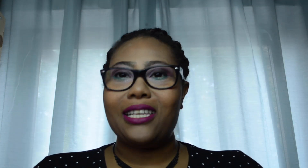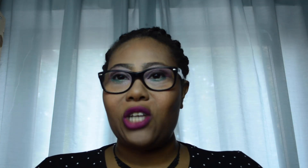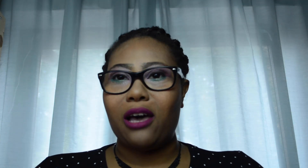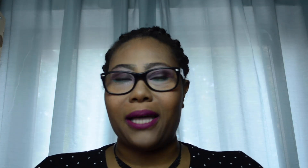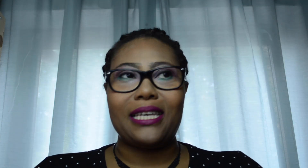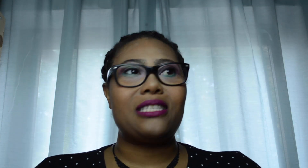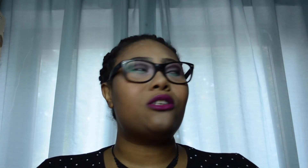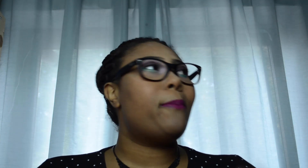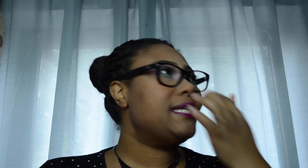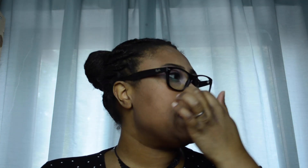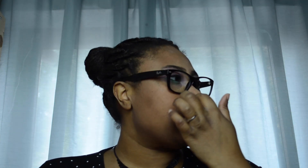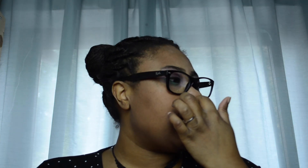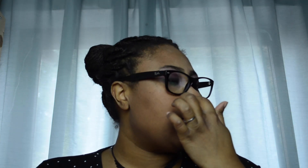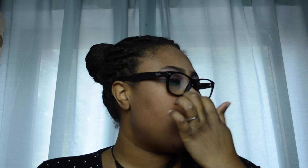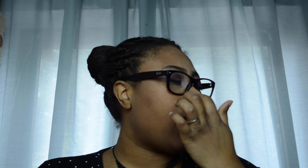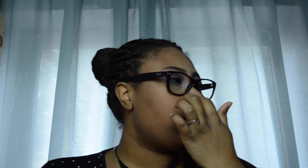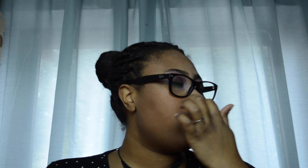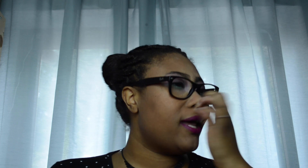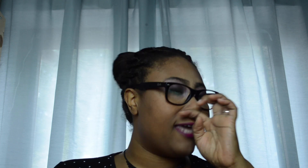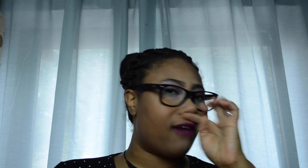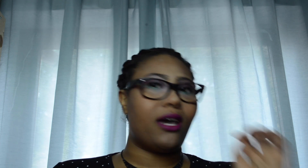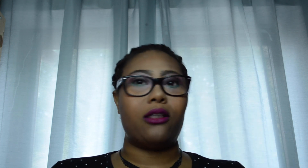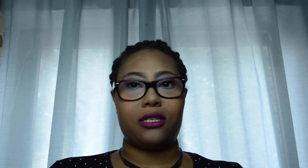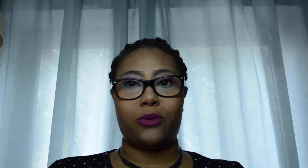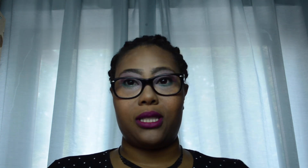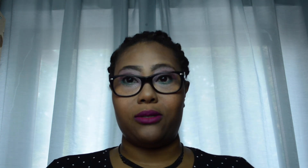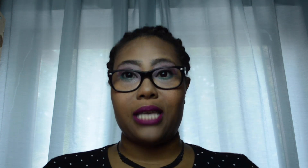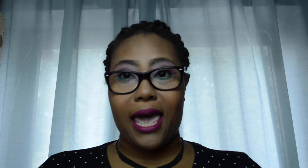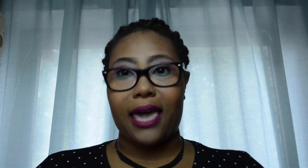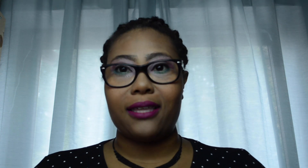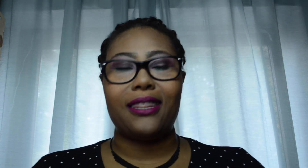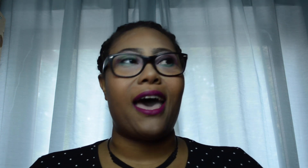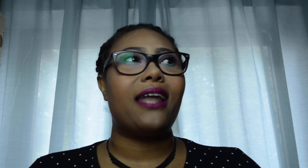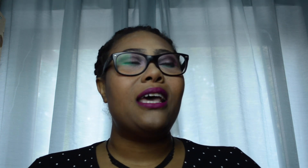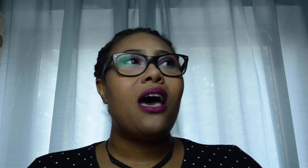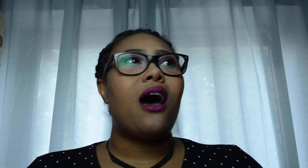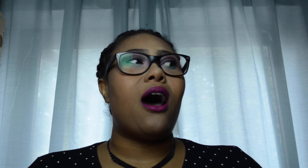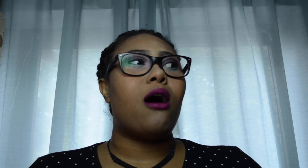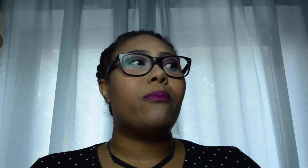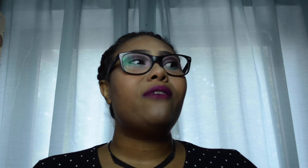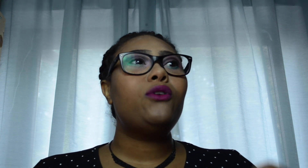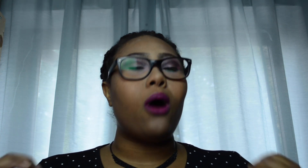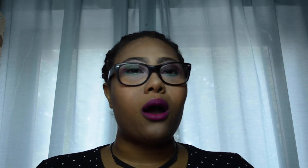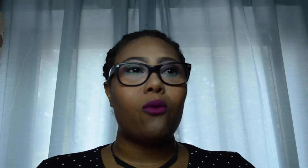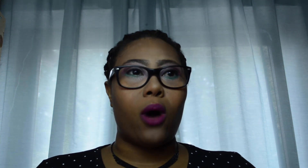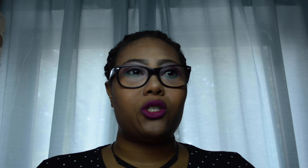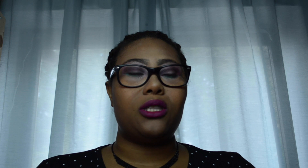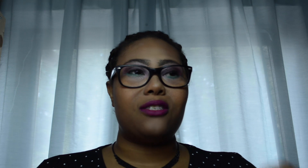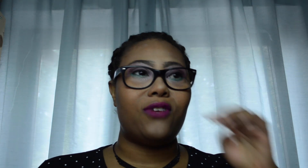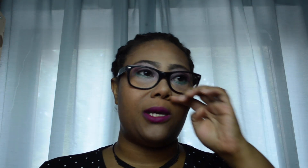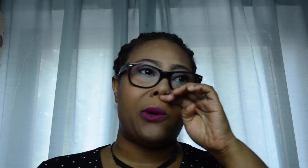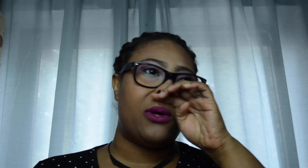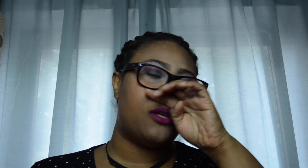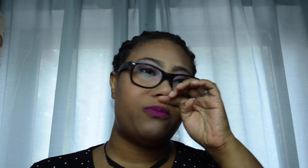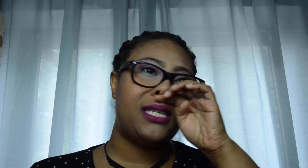Yeah, let's talk about this. So basically, I want to go ahead and caveat this with saying that if you are watching